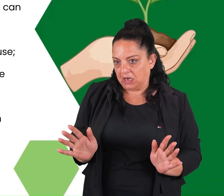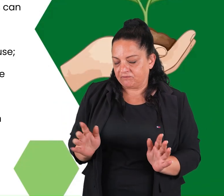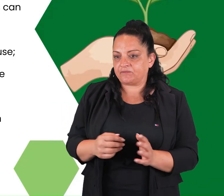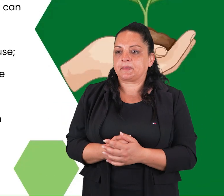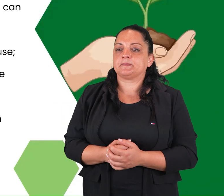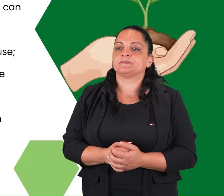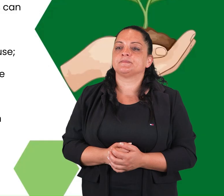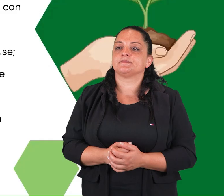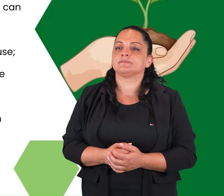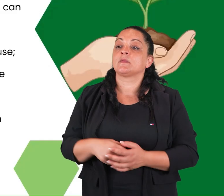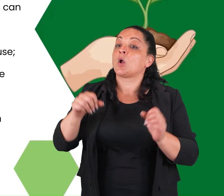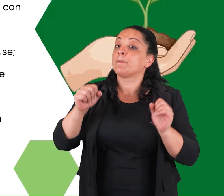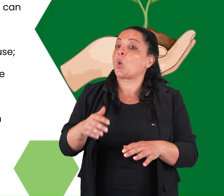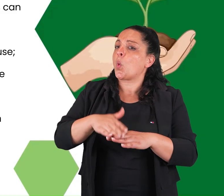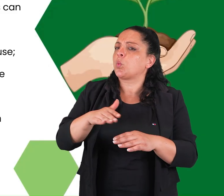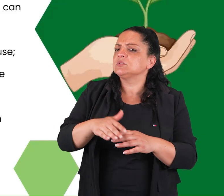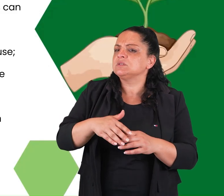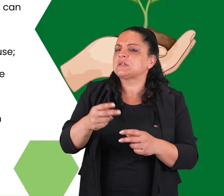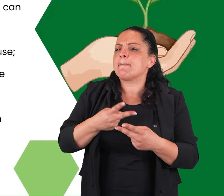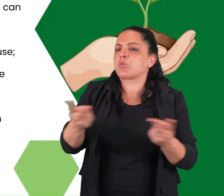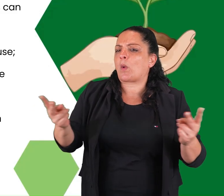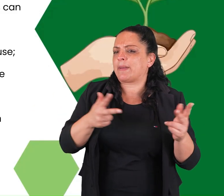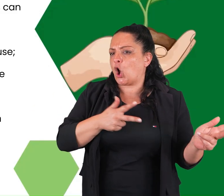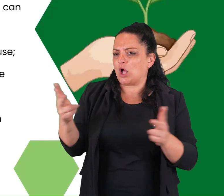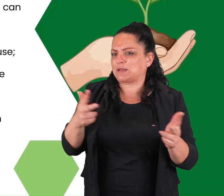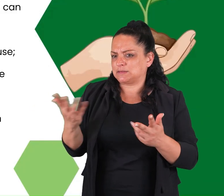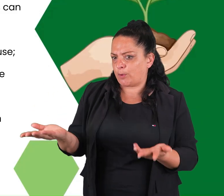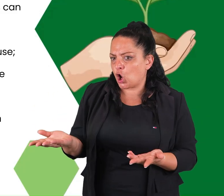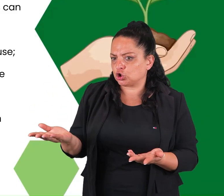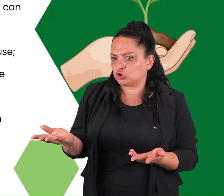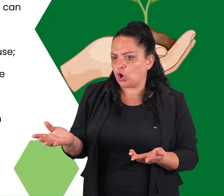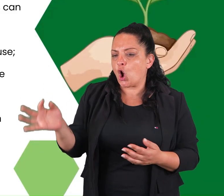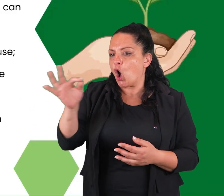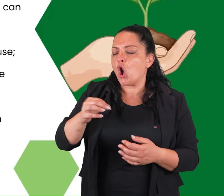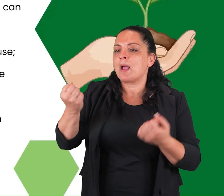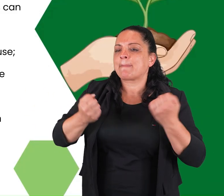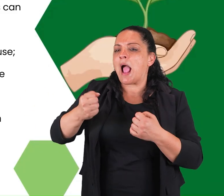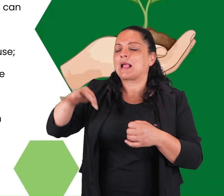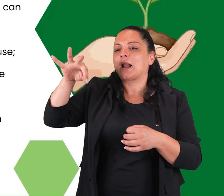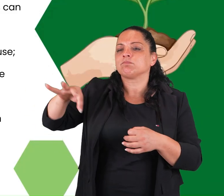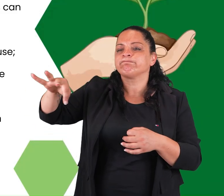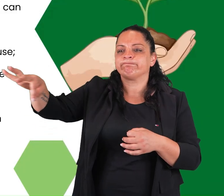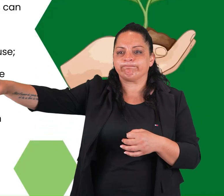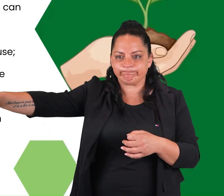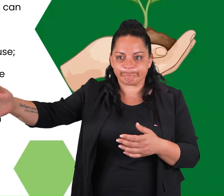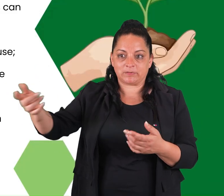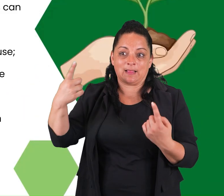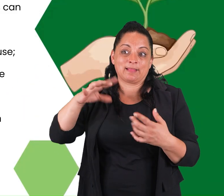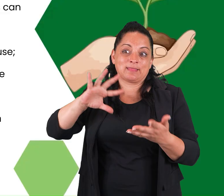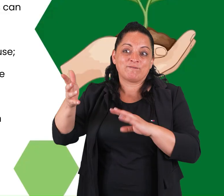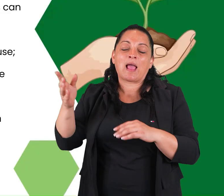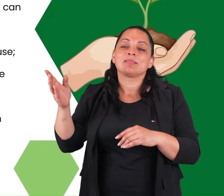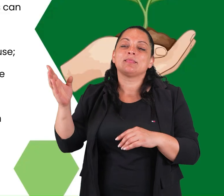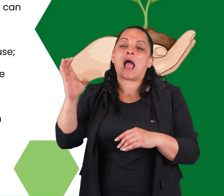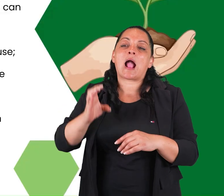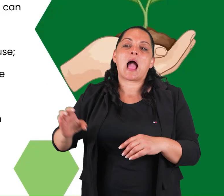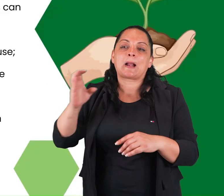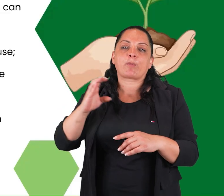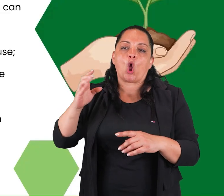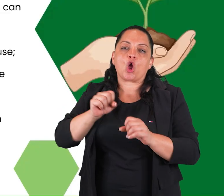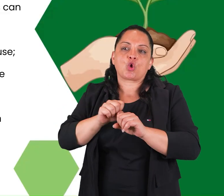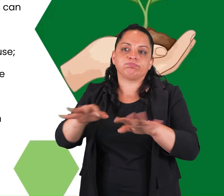go somewhere. We can also use public transport or carpool to reduce carbon